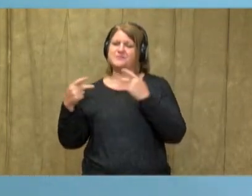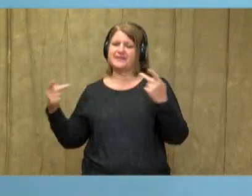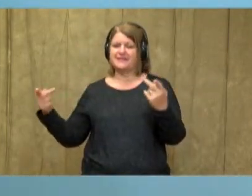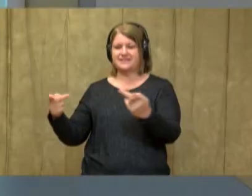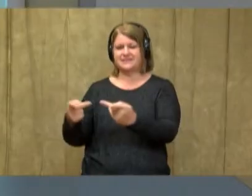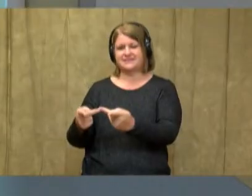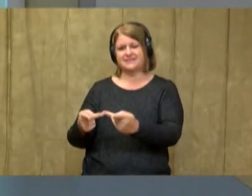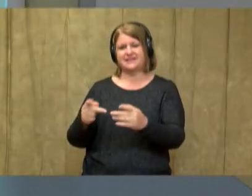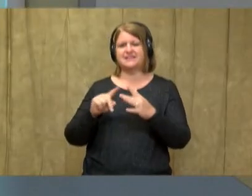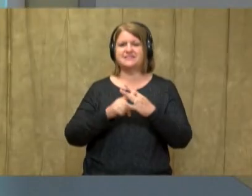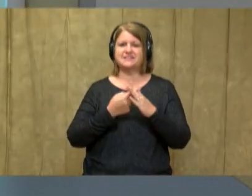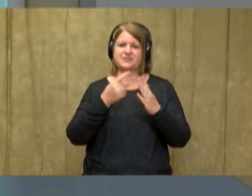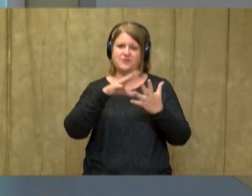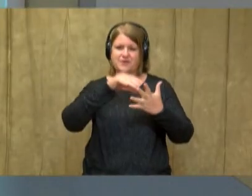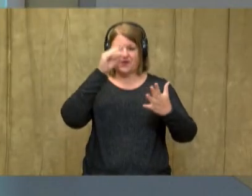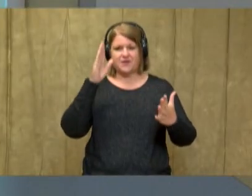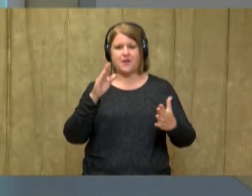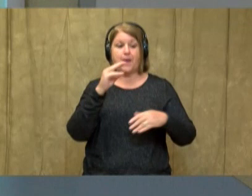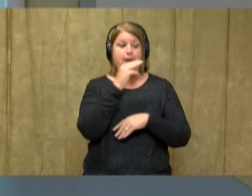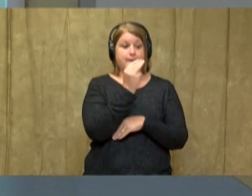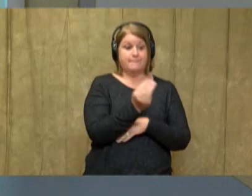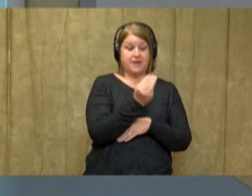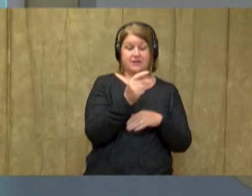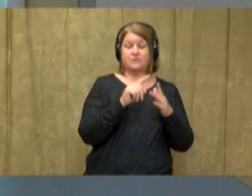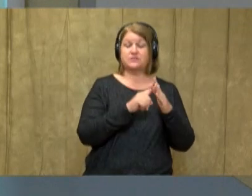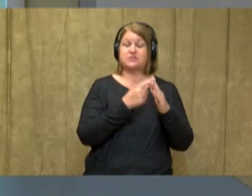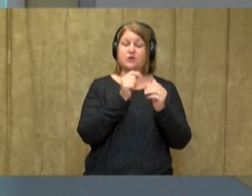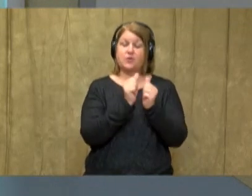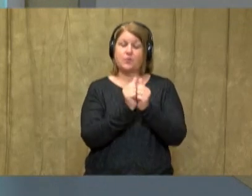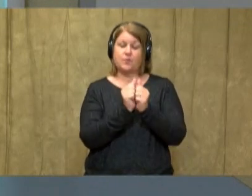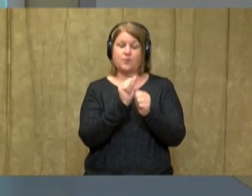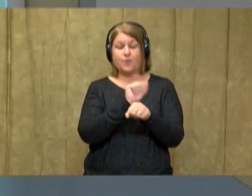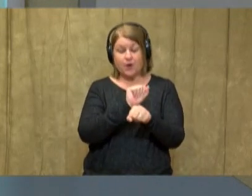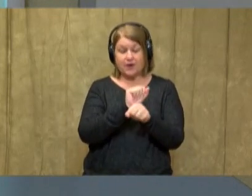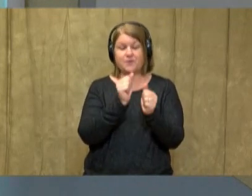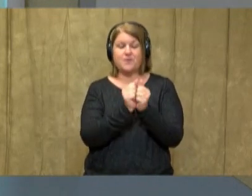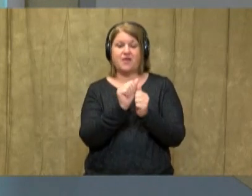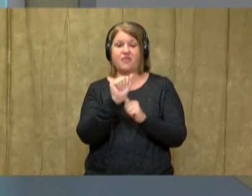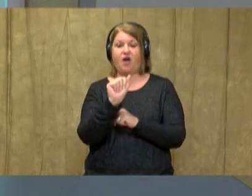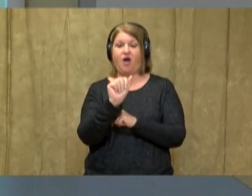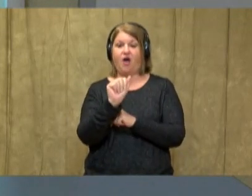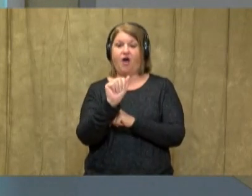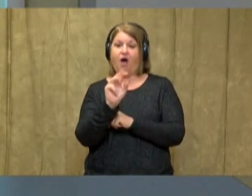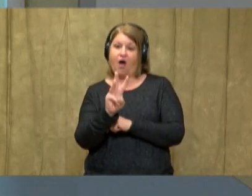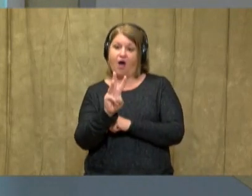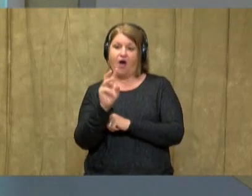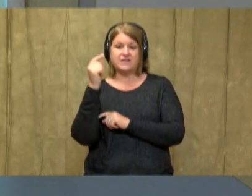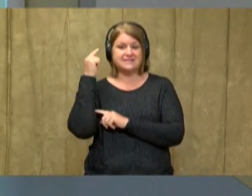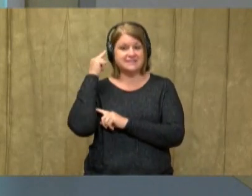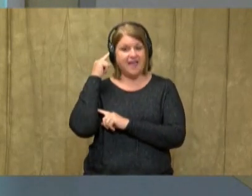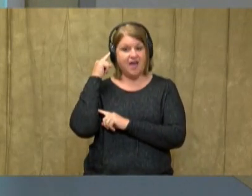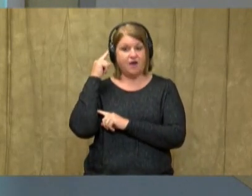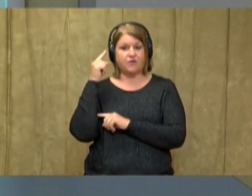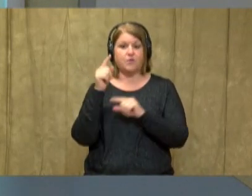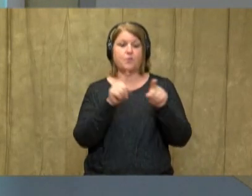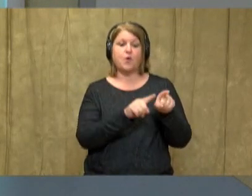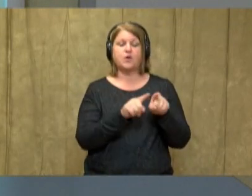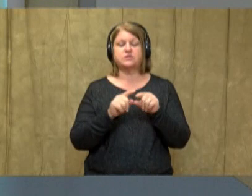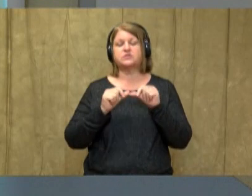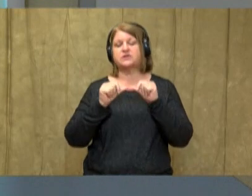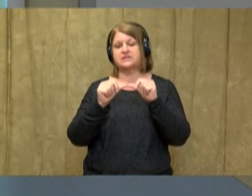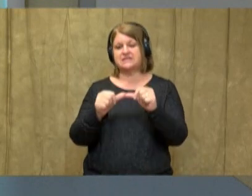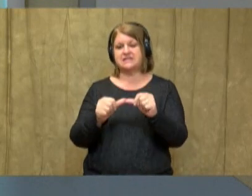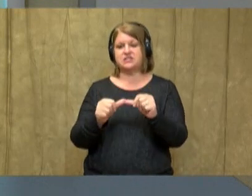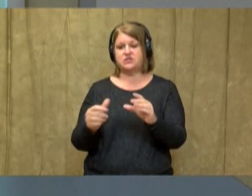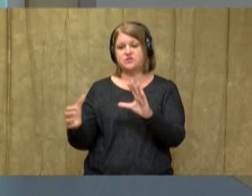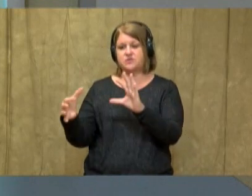started with our learning. On Monday, we started working with the ah sound, so we're going to finish up with ah. We're also going to continue to make connections